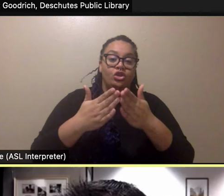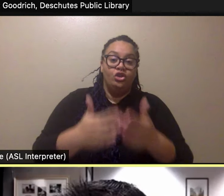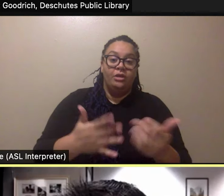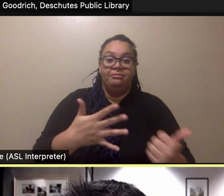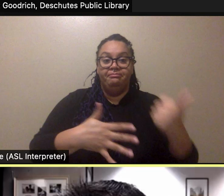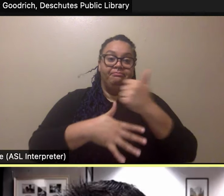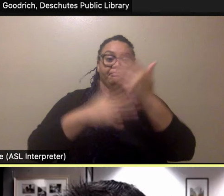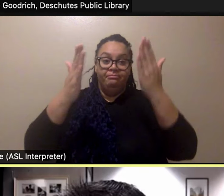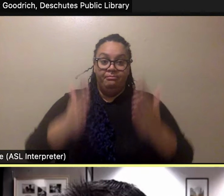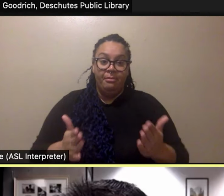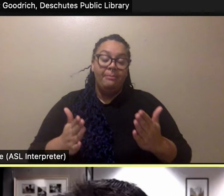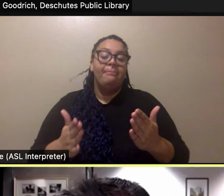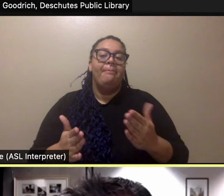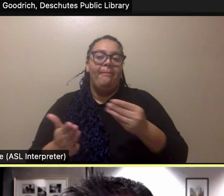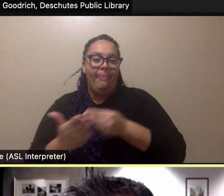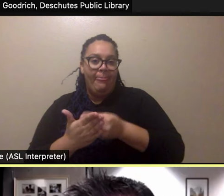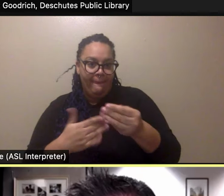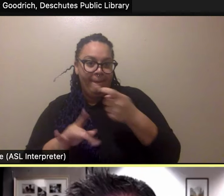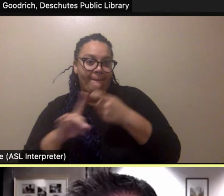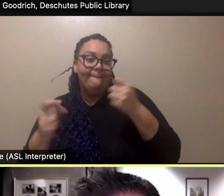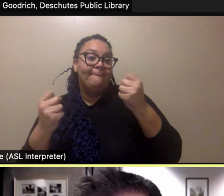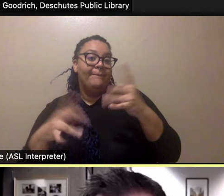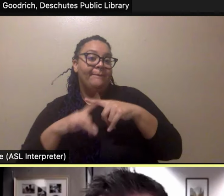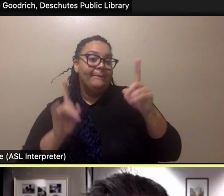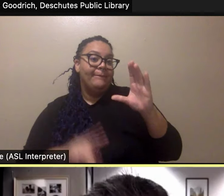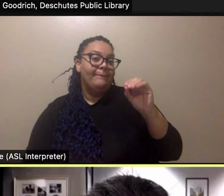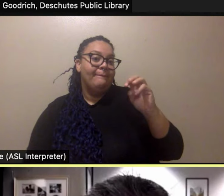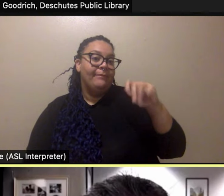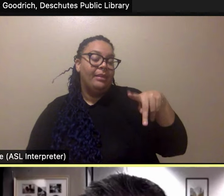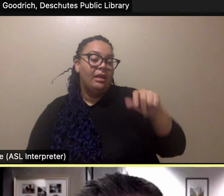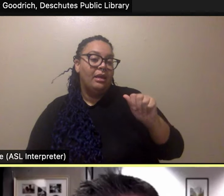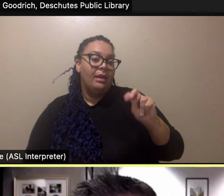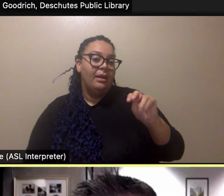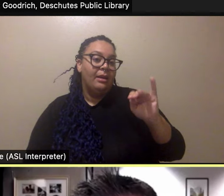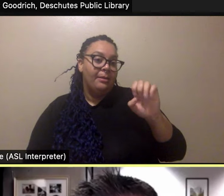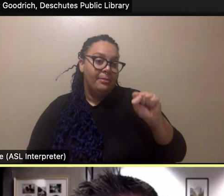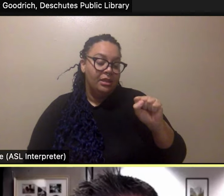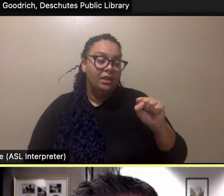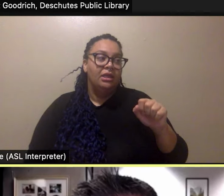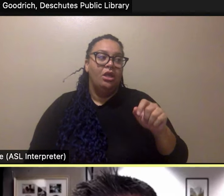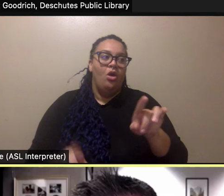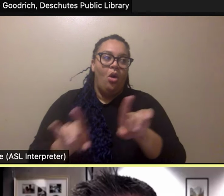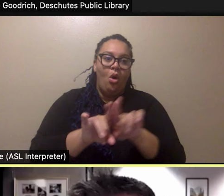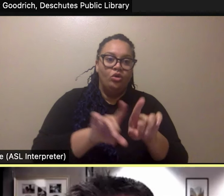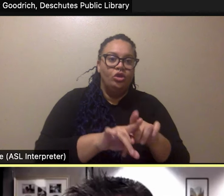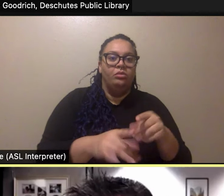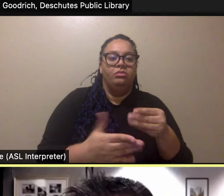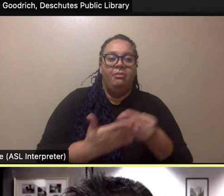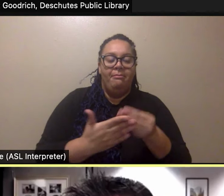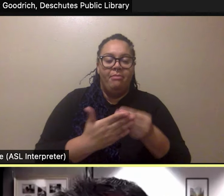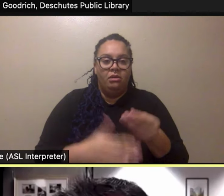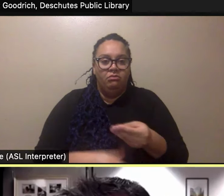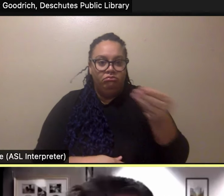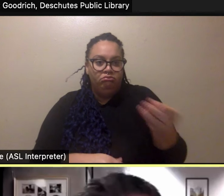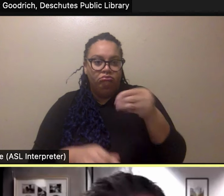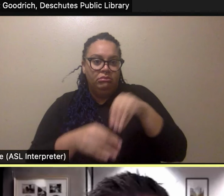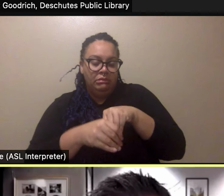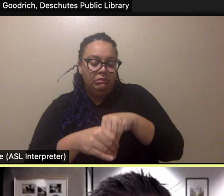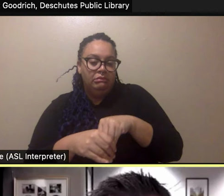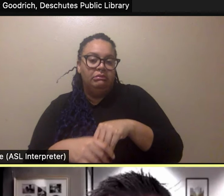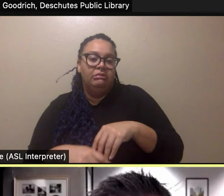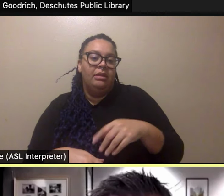of these various companies, and they were also kind of invested themselves in acquiring the